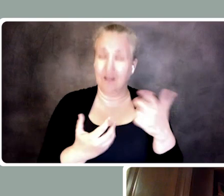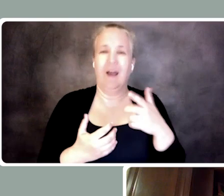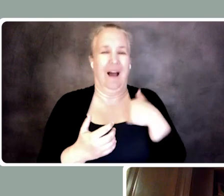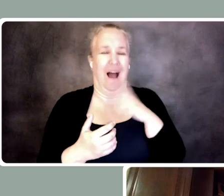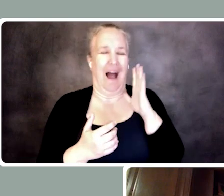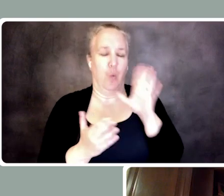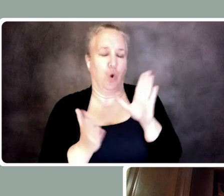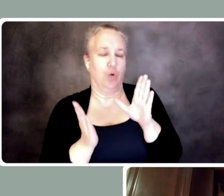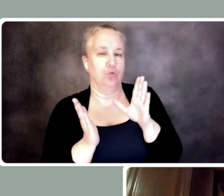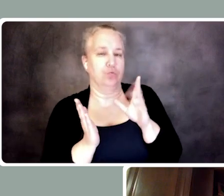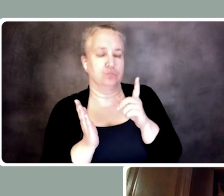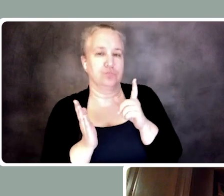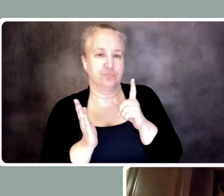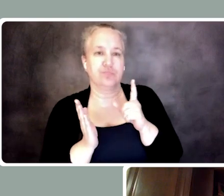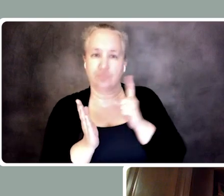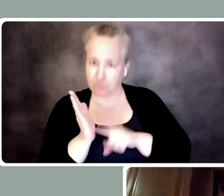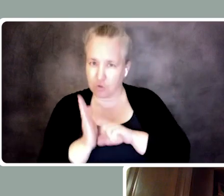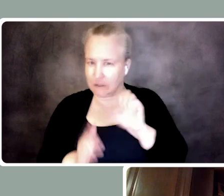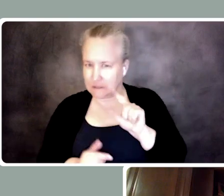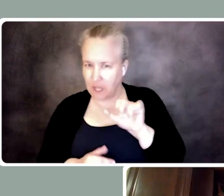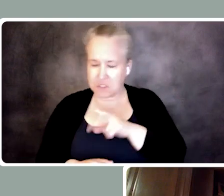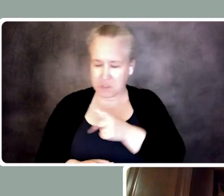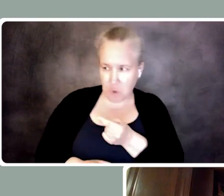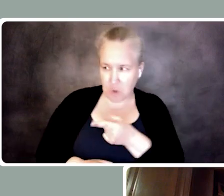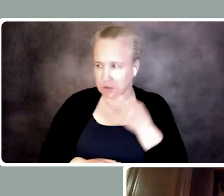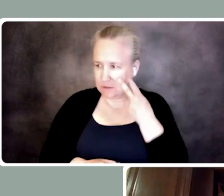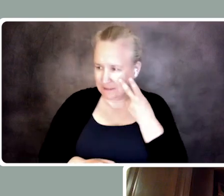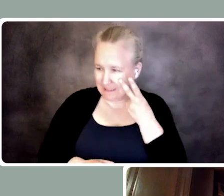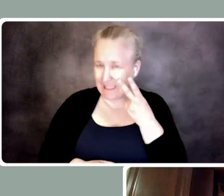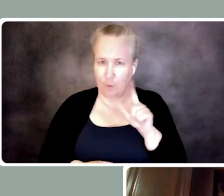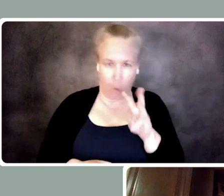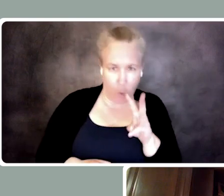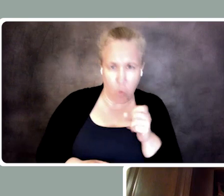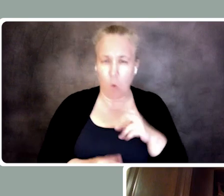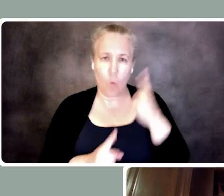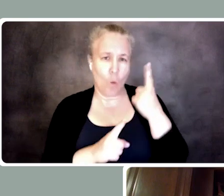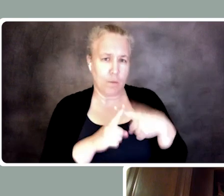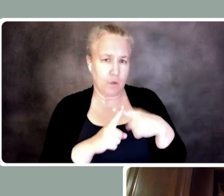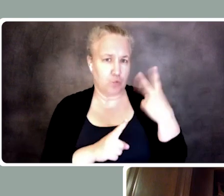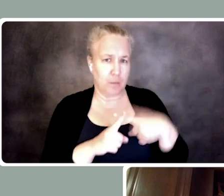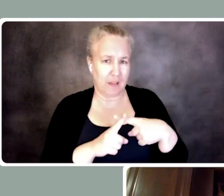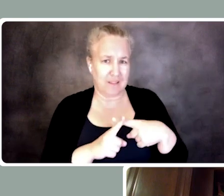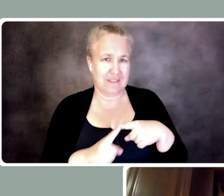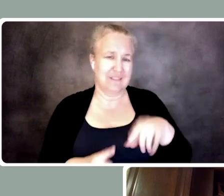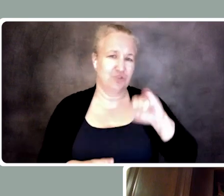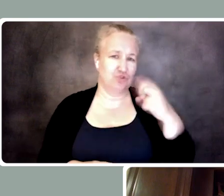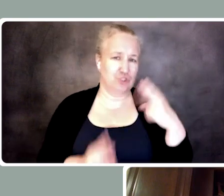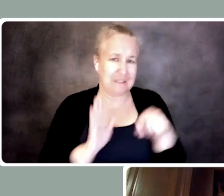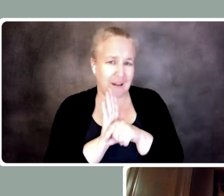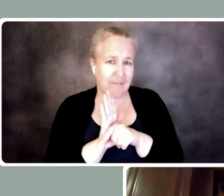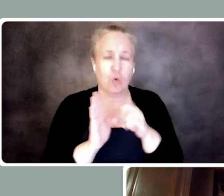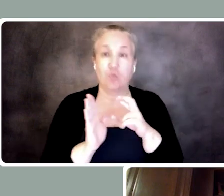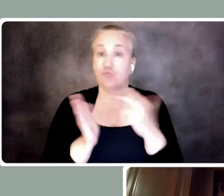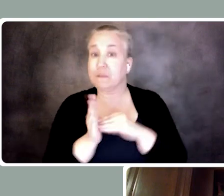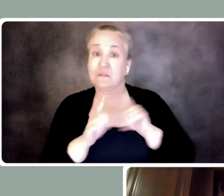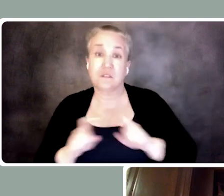look at her HER2 status and see if she's HER2 low or like 1+ or 2+ FISH negative, or even repeat the HER2 testing. Maybe